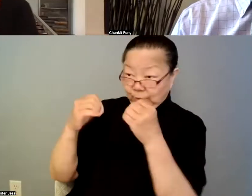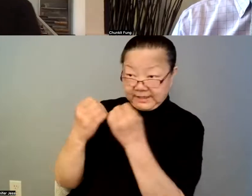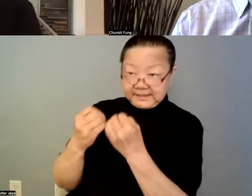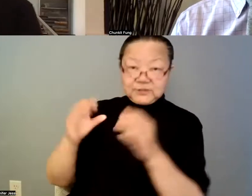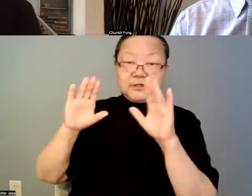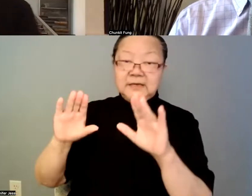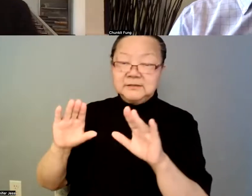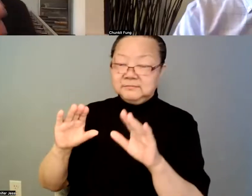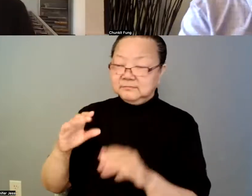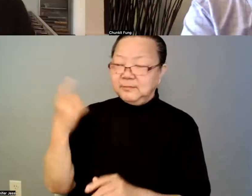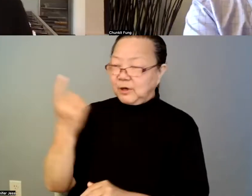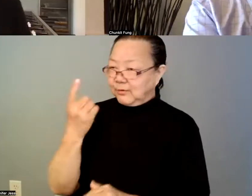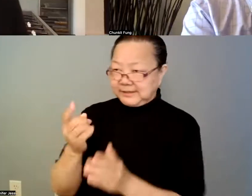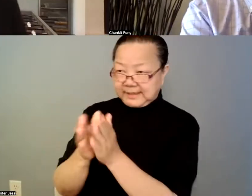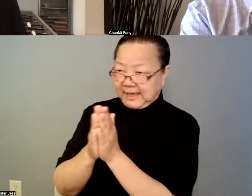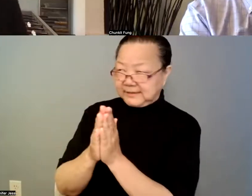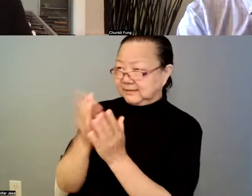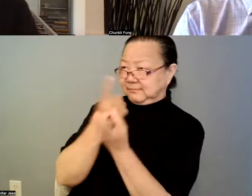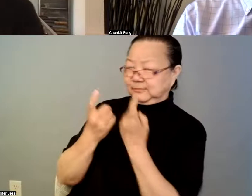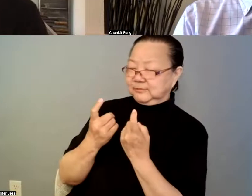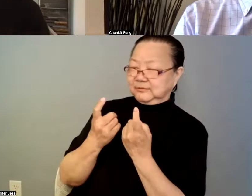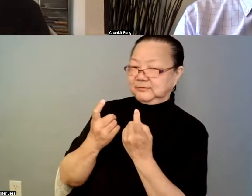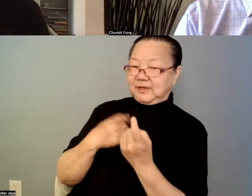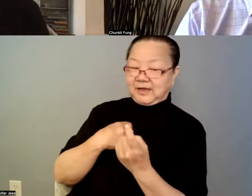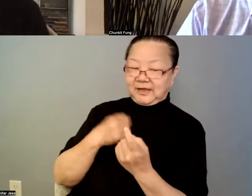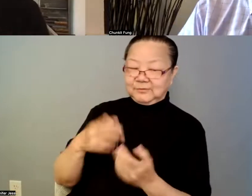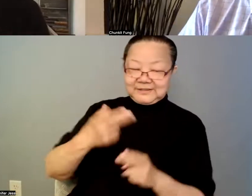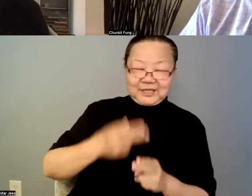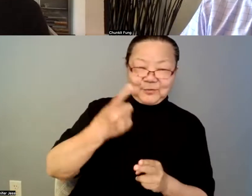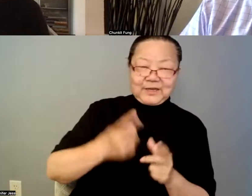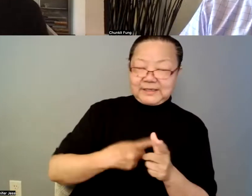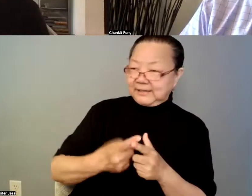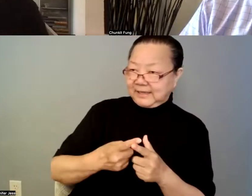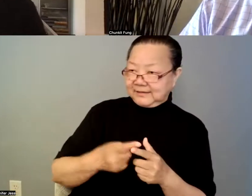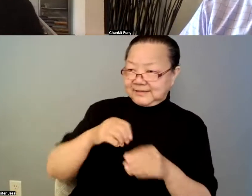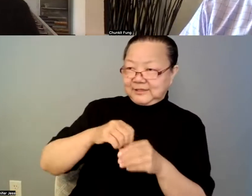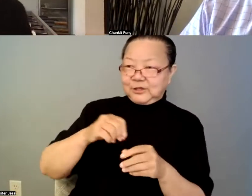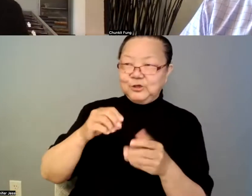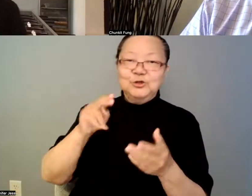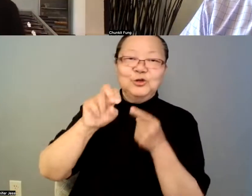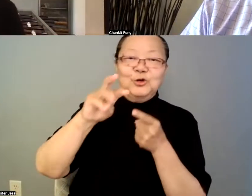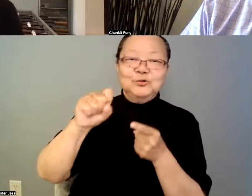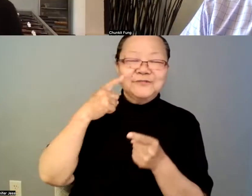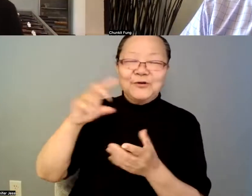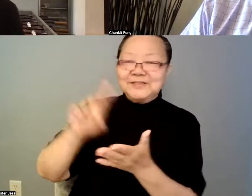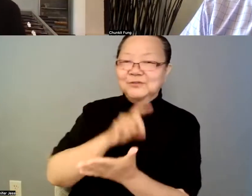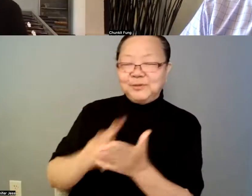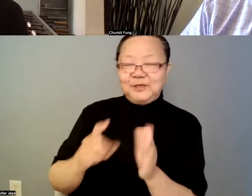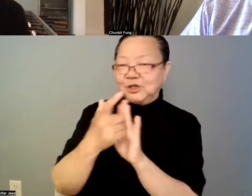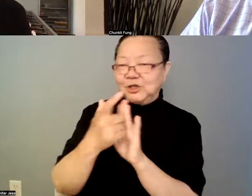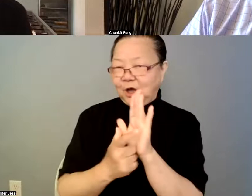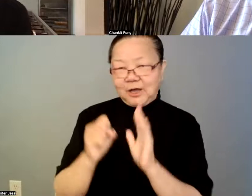and I hesitate to provide one, because literally it's like, I will name one and the next day they'll be in the news for some like big discrimination lawsuit. And I think what I've learned is